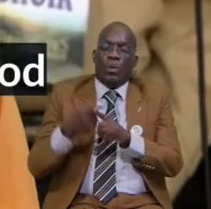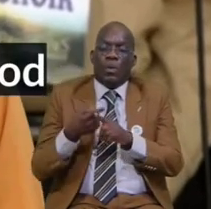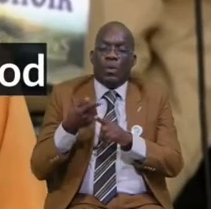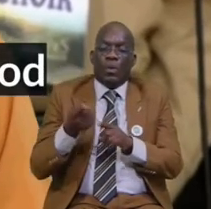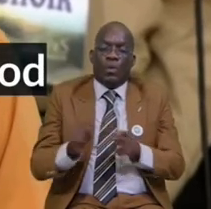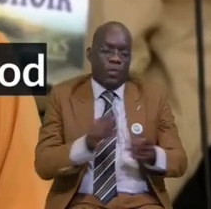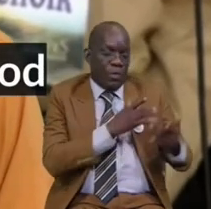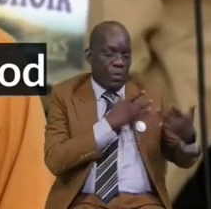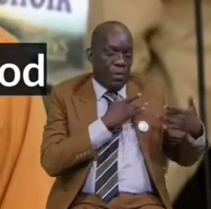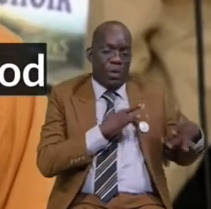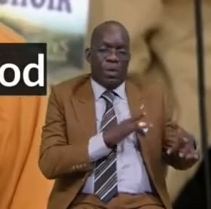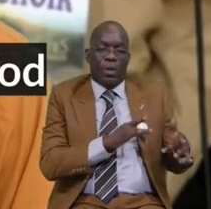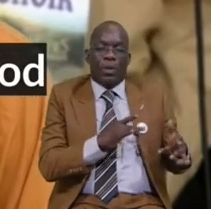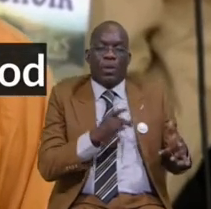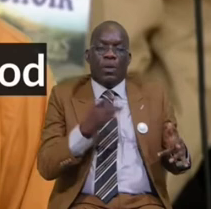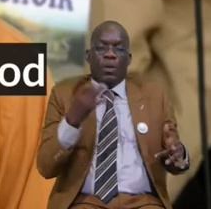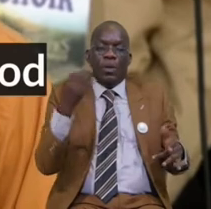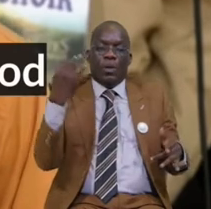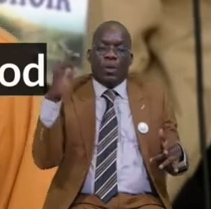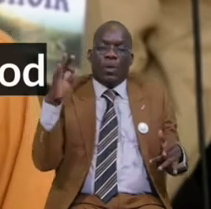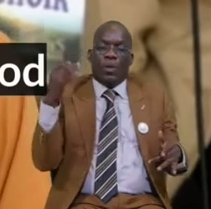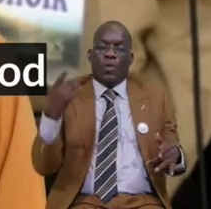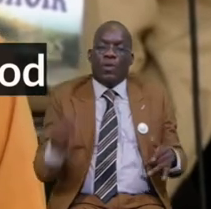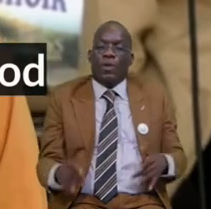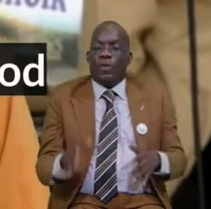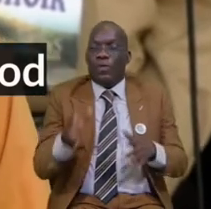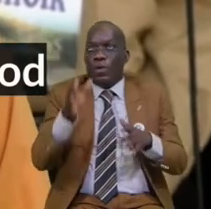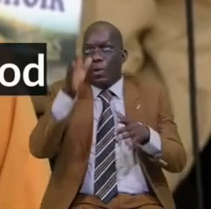heart of a Father